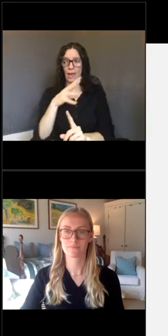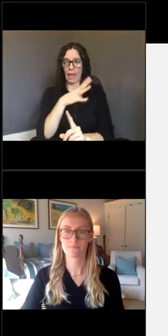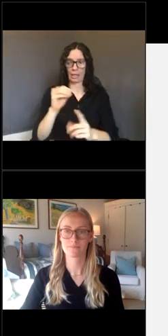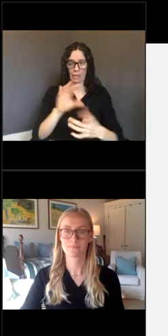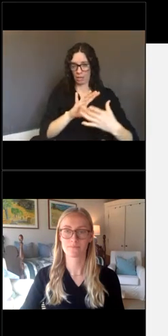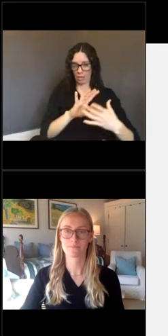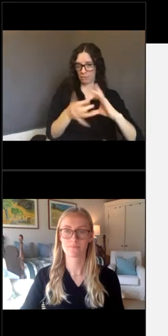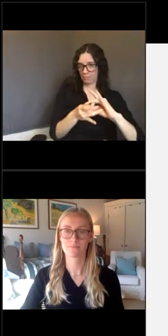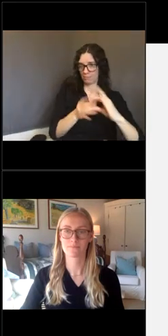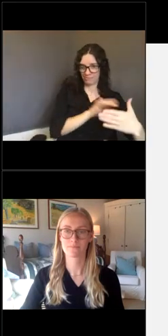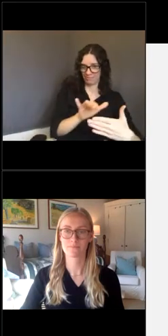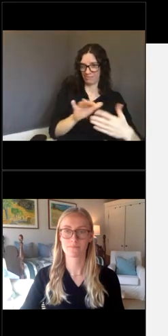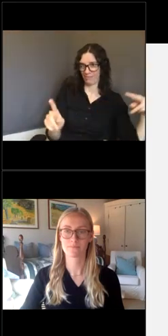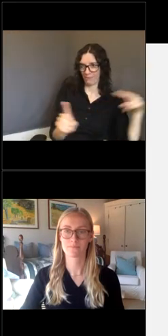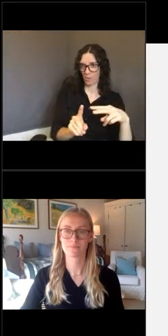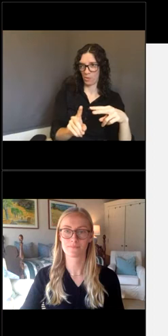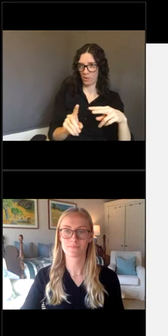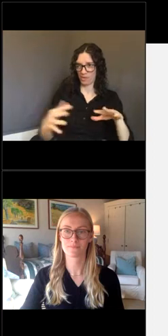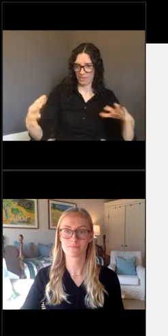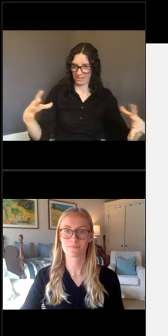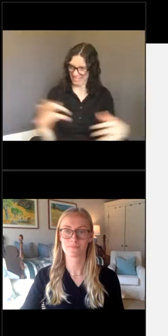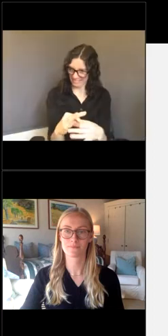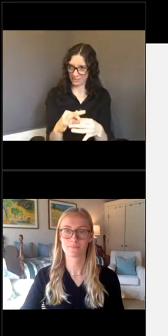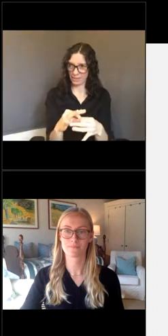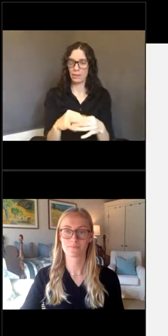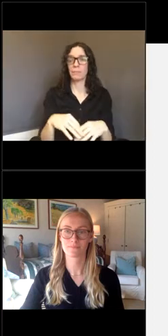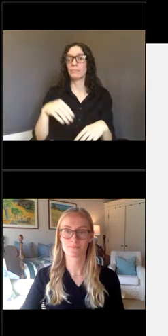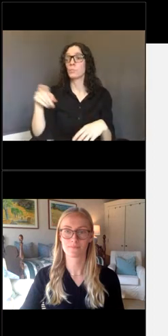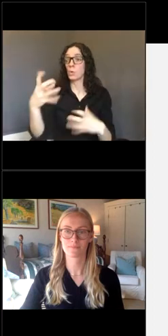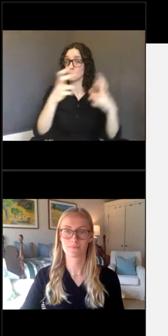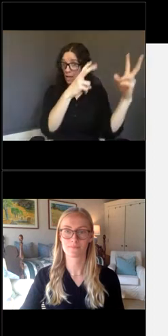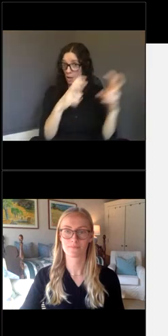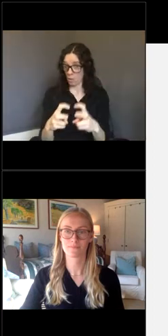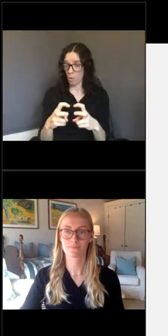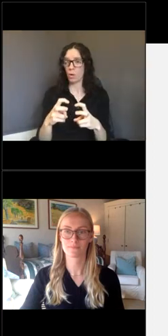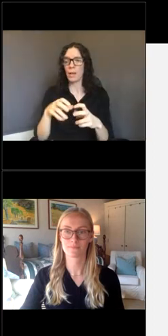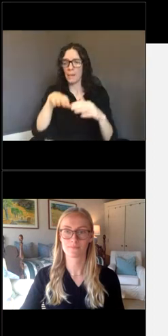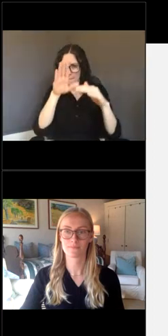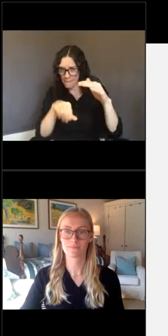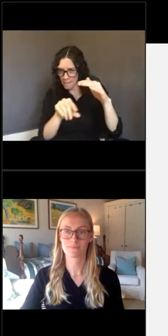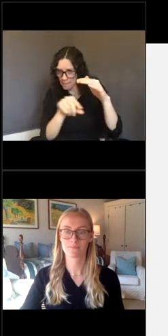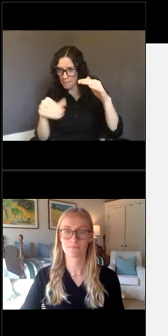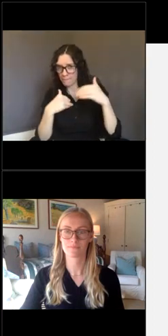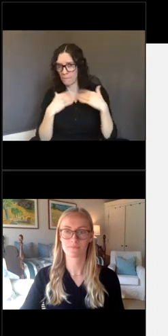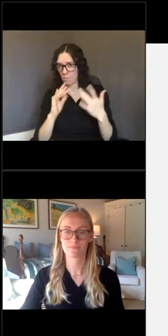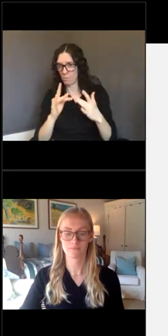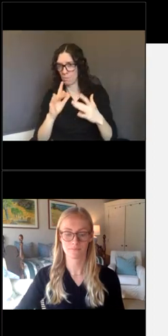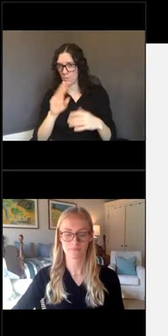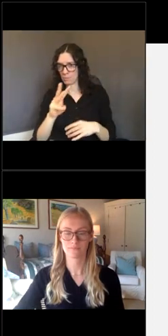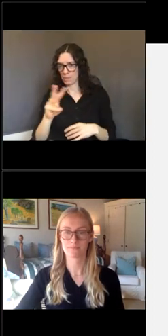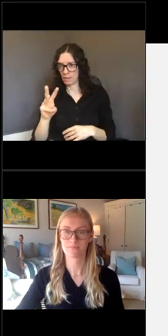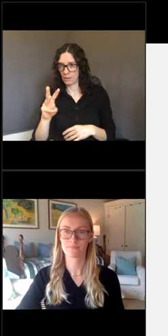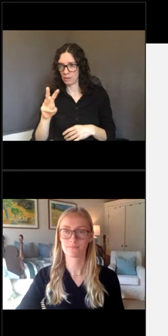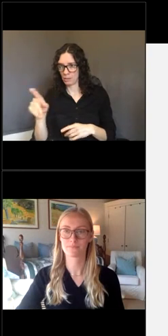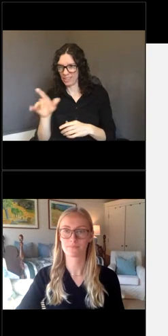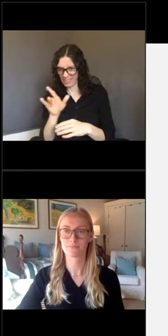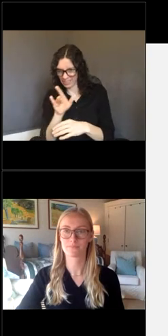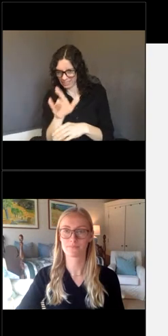you can download this document is at the bottom. And just to highlight how popular it's